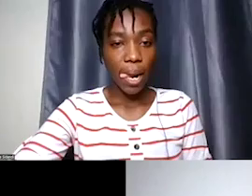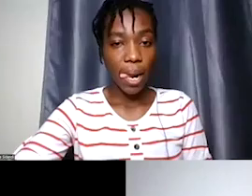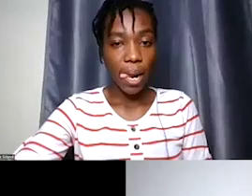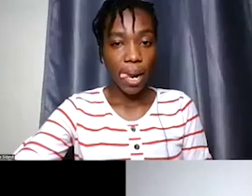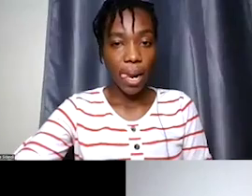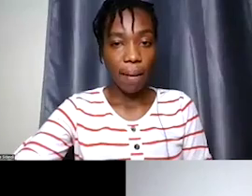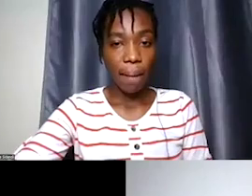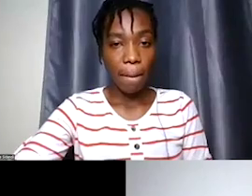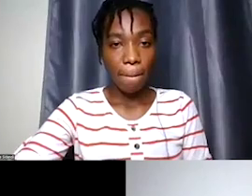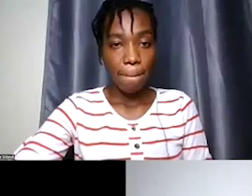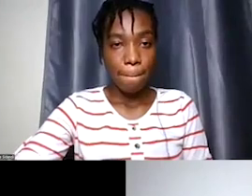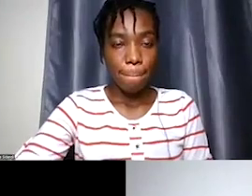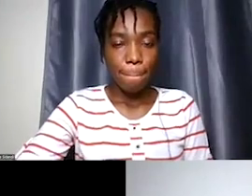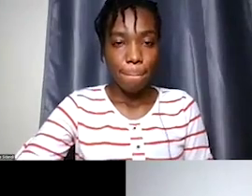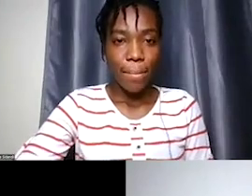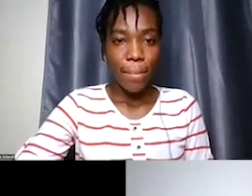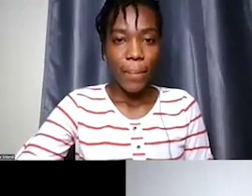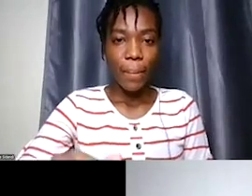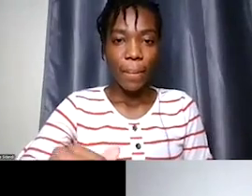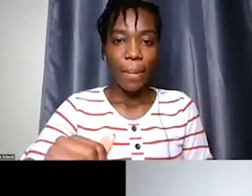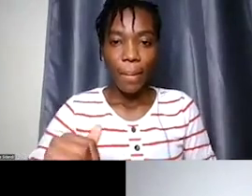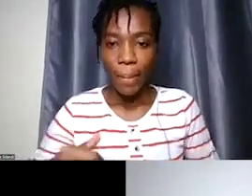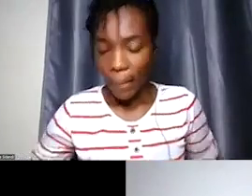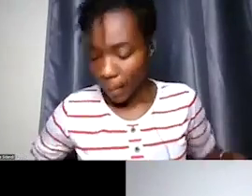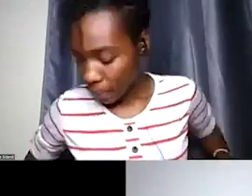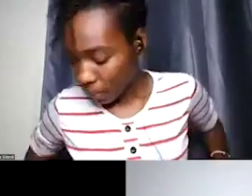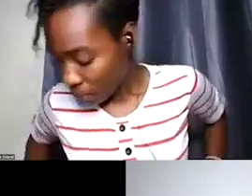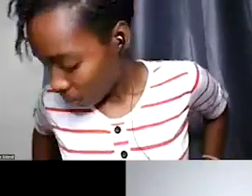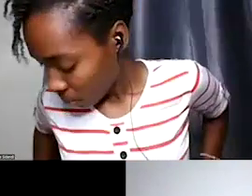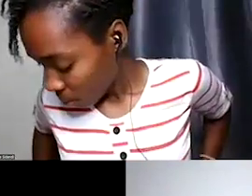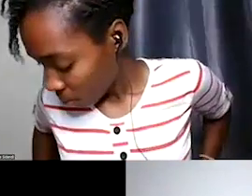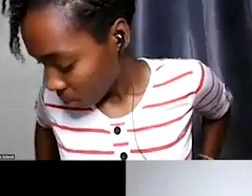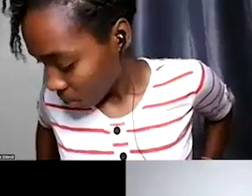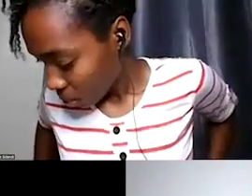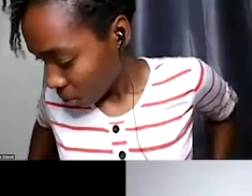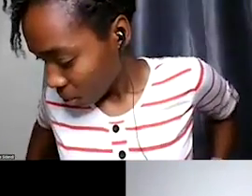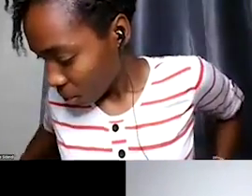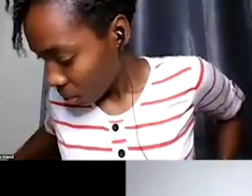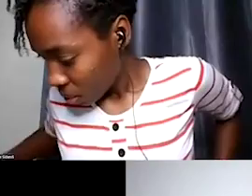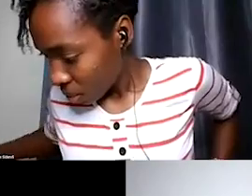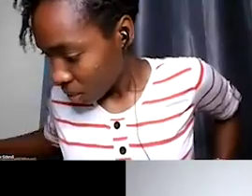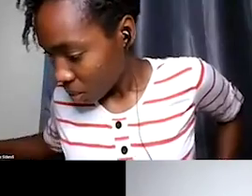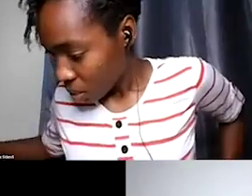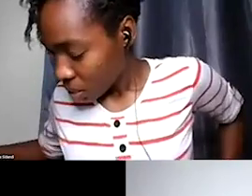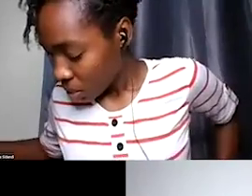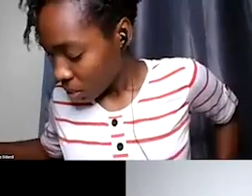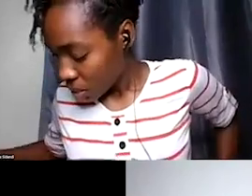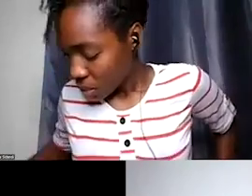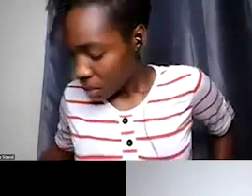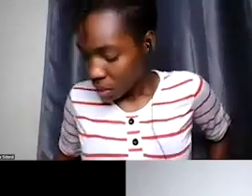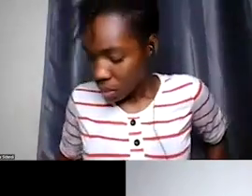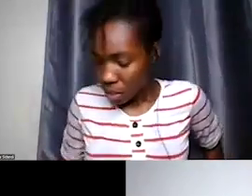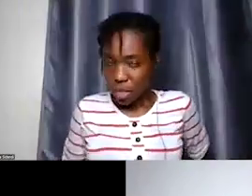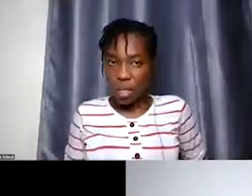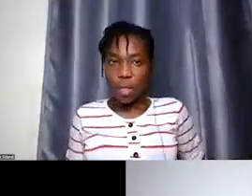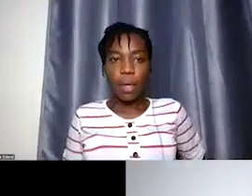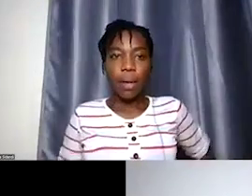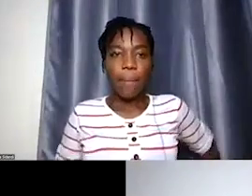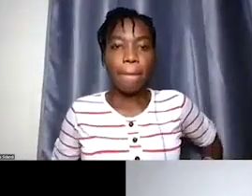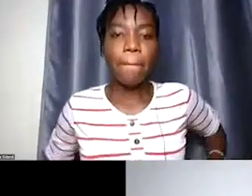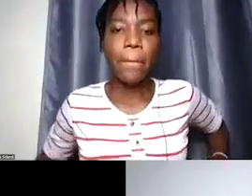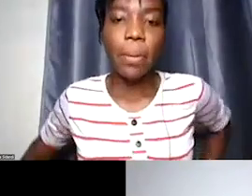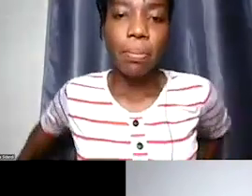Jacinta? Where is Kevin? I don't know where they are today. Grace at